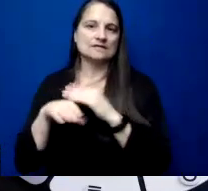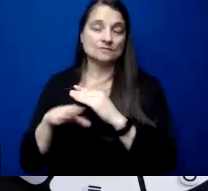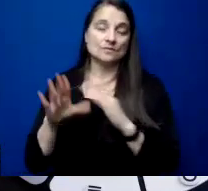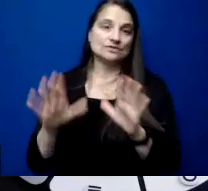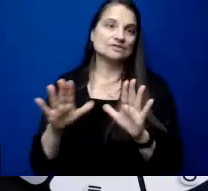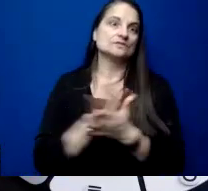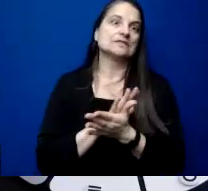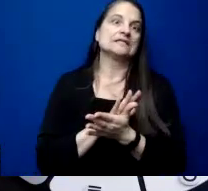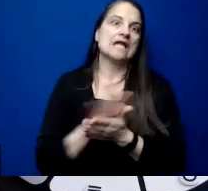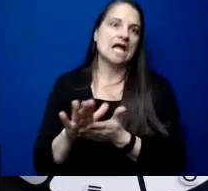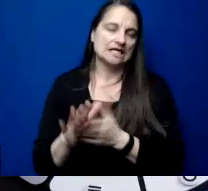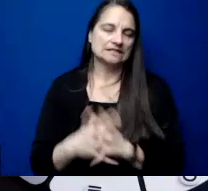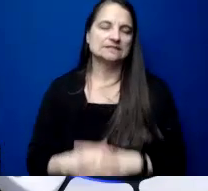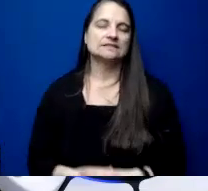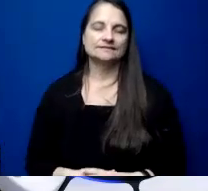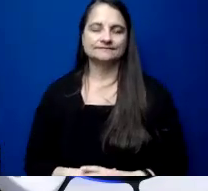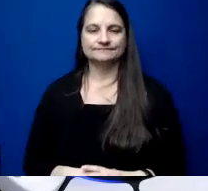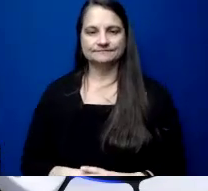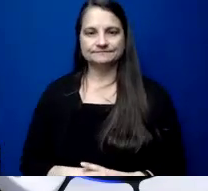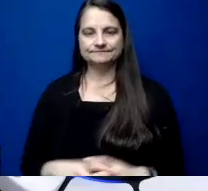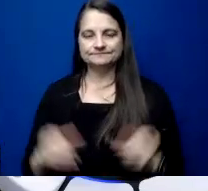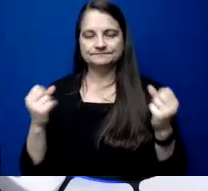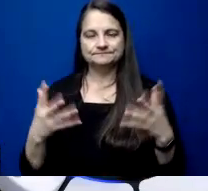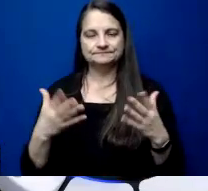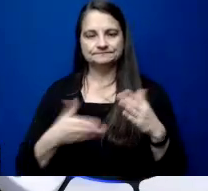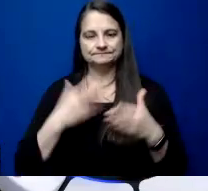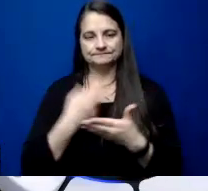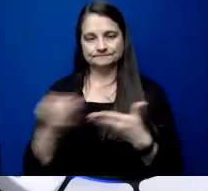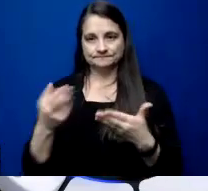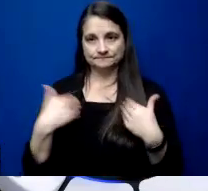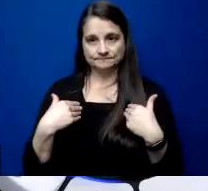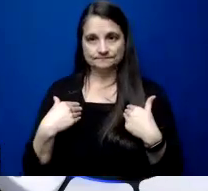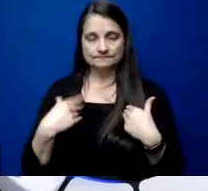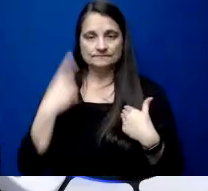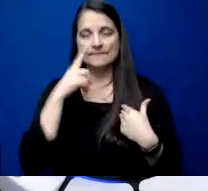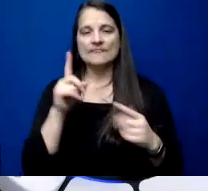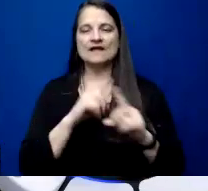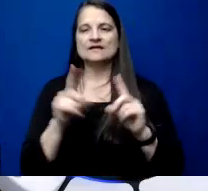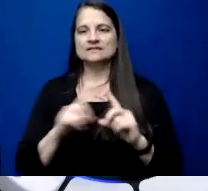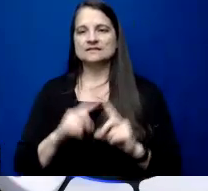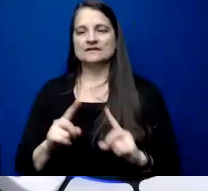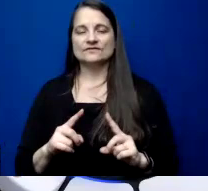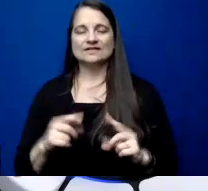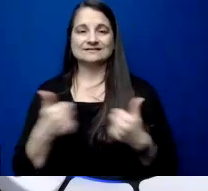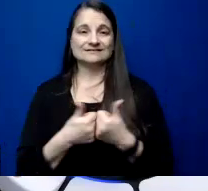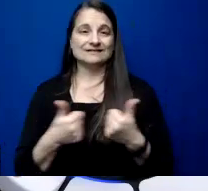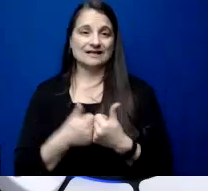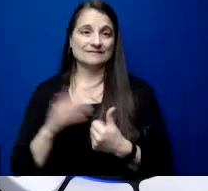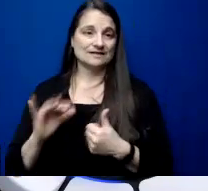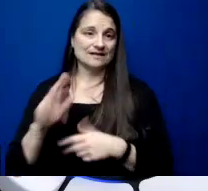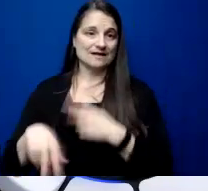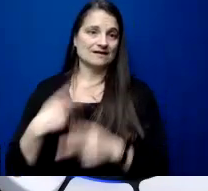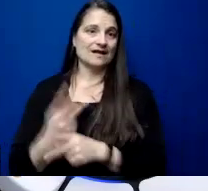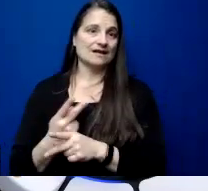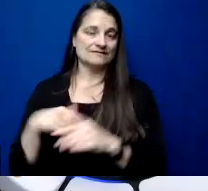great. And I have a lot of resources on different types of games and their accessibility features. So if you ever have any questions,